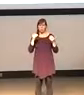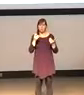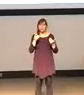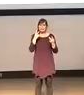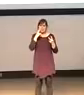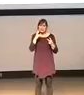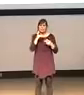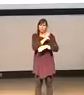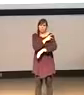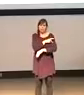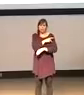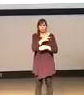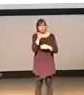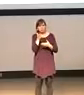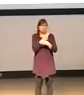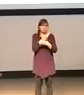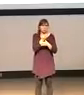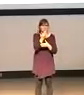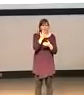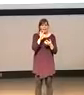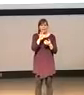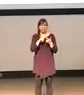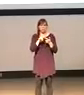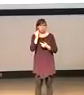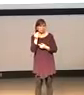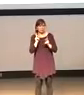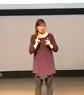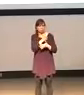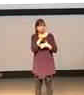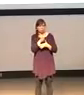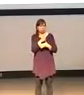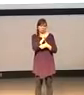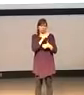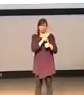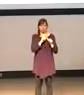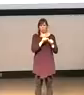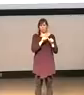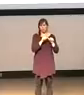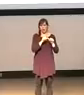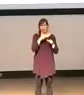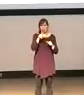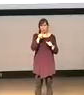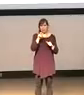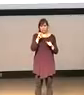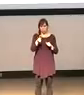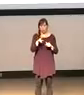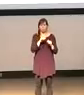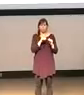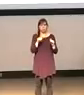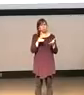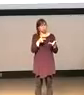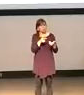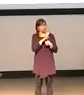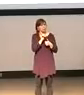patients somewhere in the 5 to 15 range, and we can handle them